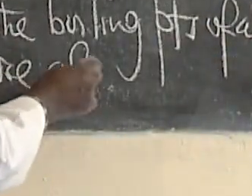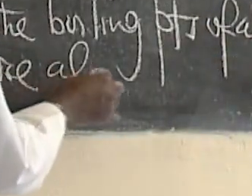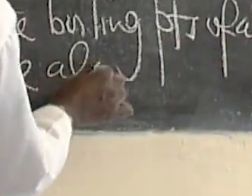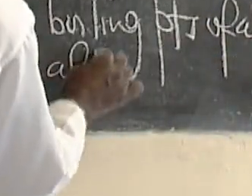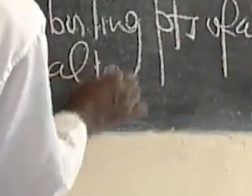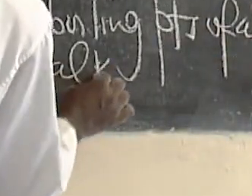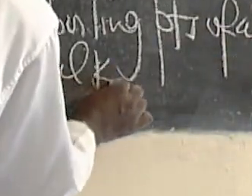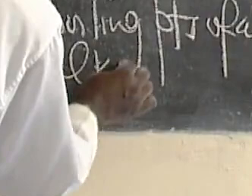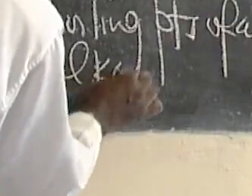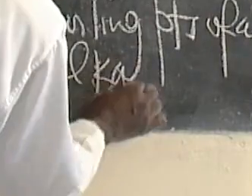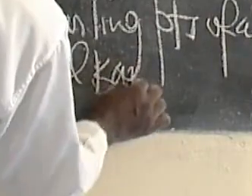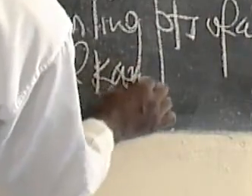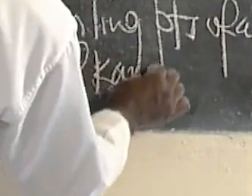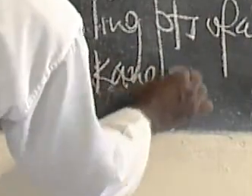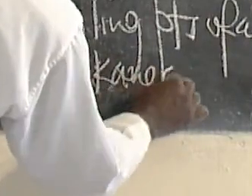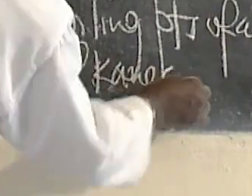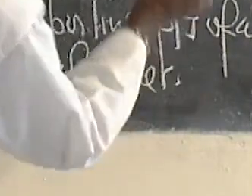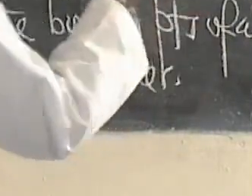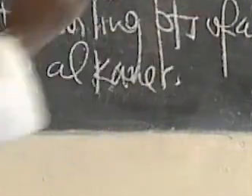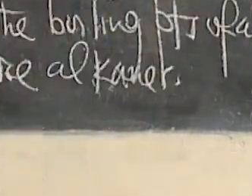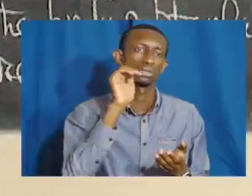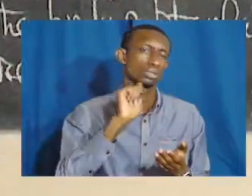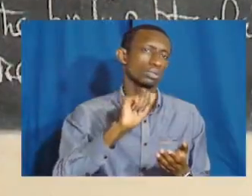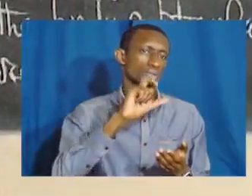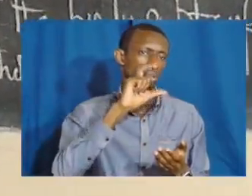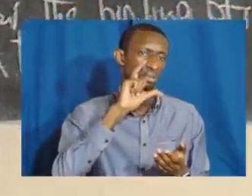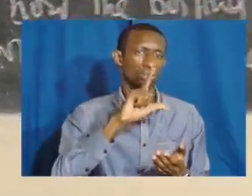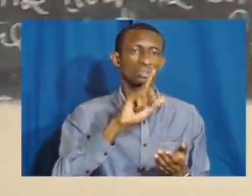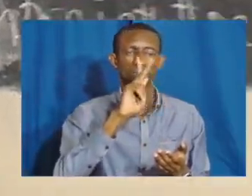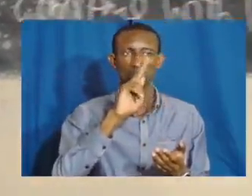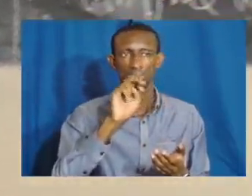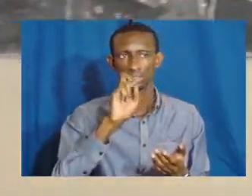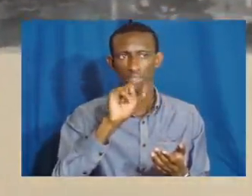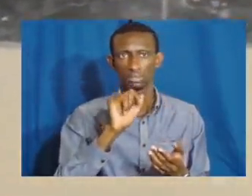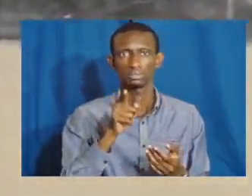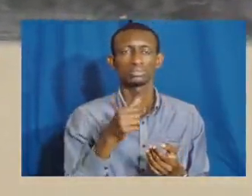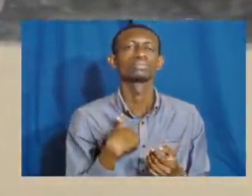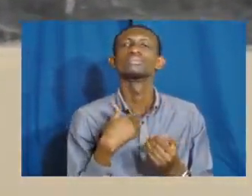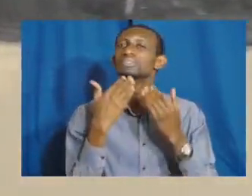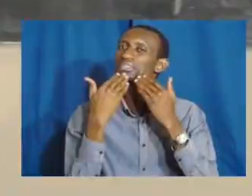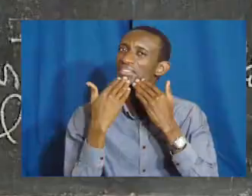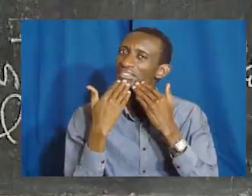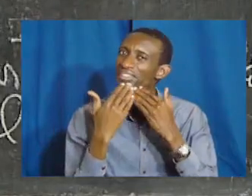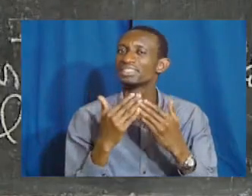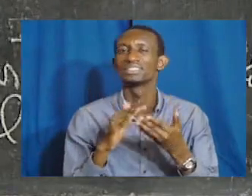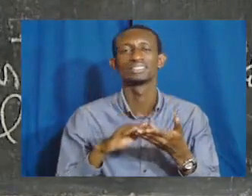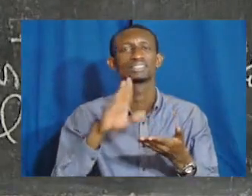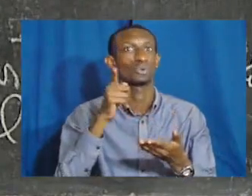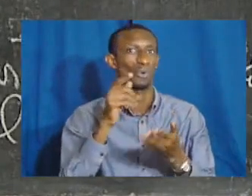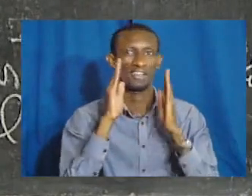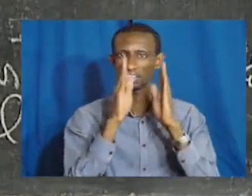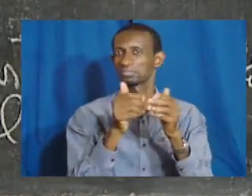compare with those of alkanes. With that, I thank you so much for listening and